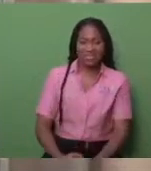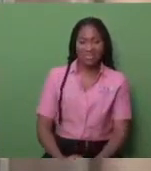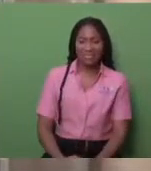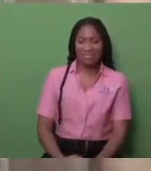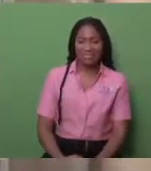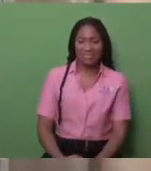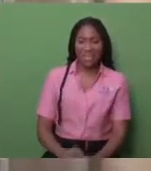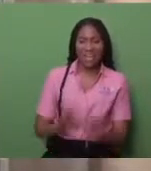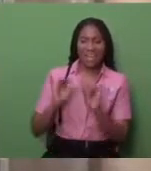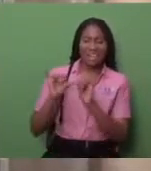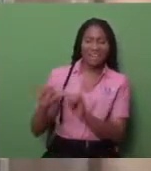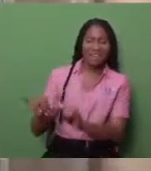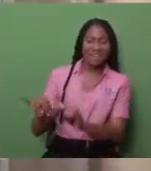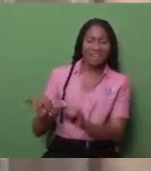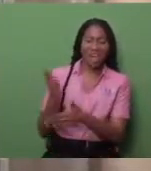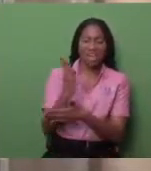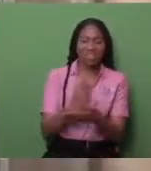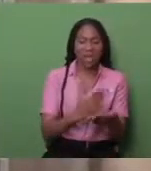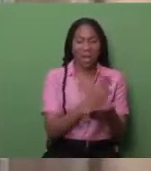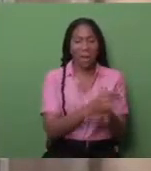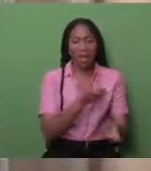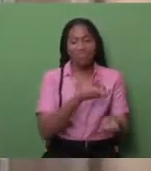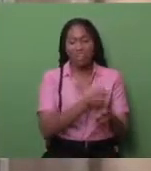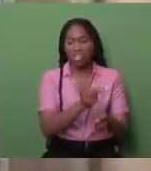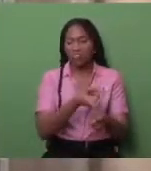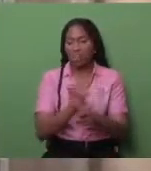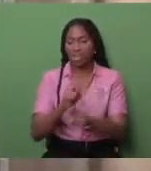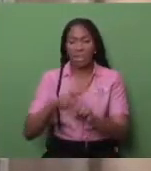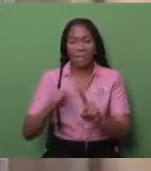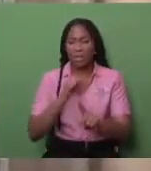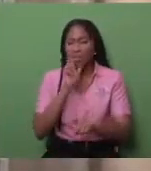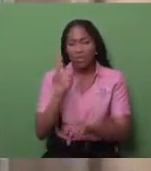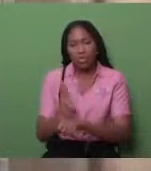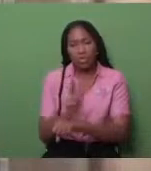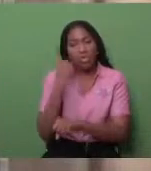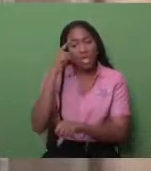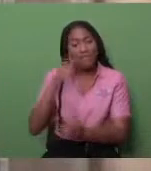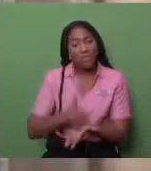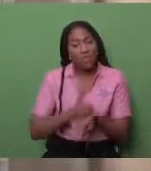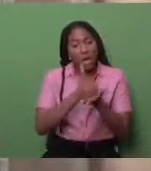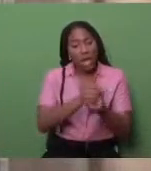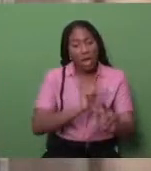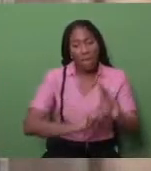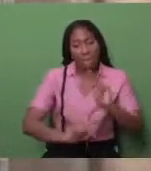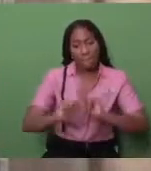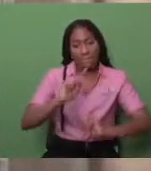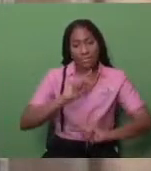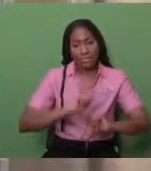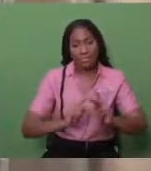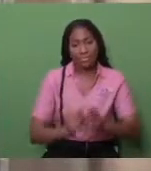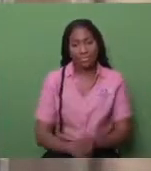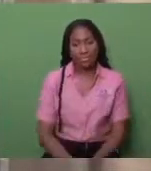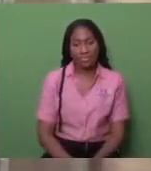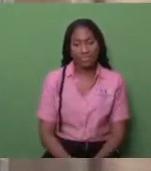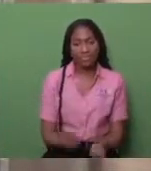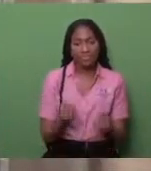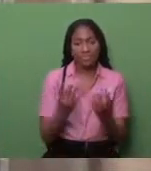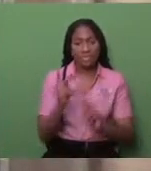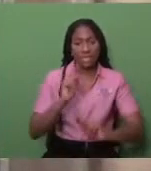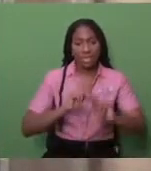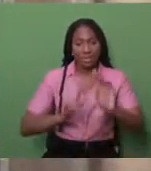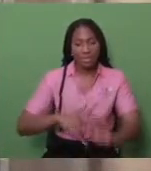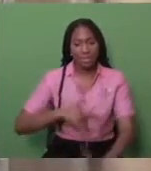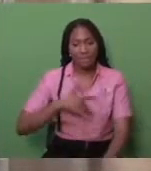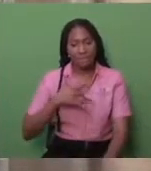sit and rot instead of utilizing them for the good health of people. So many are of the opinion that our health sector was